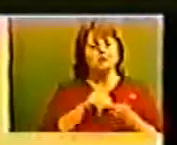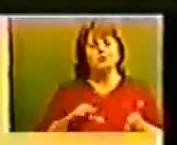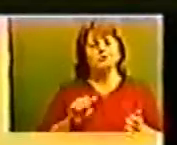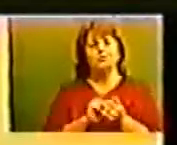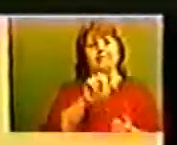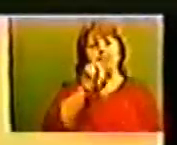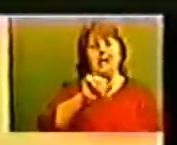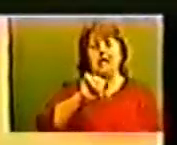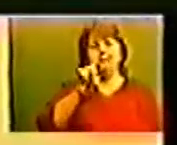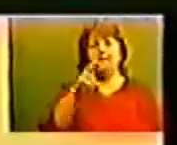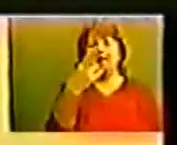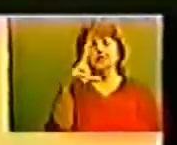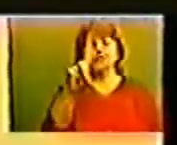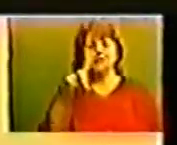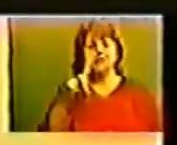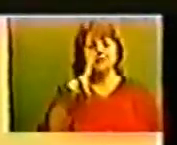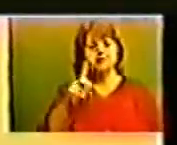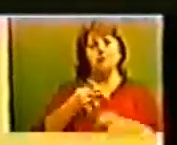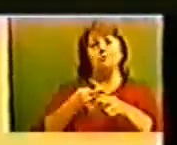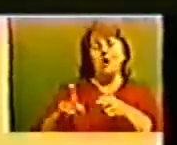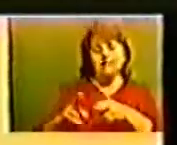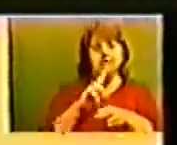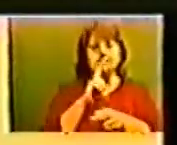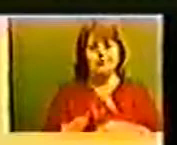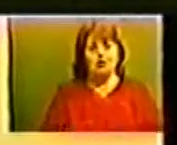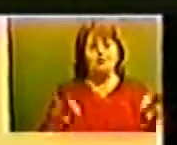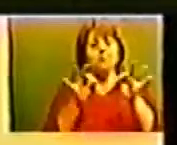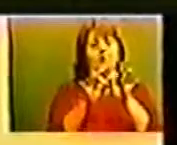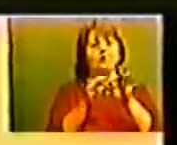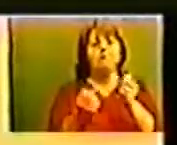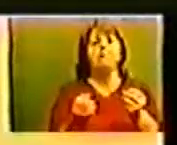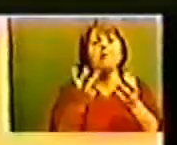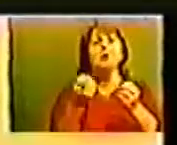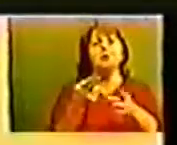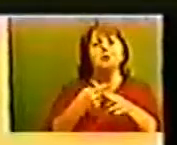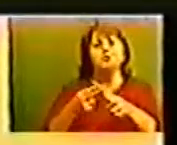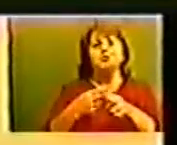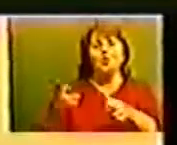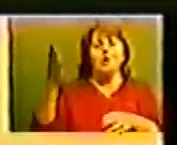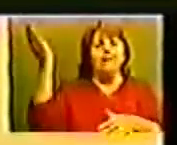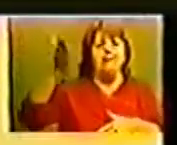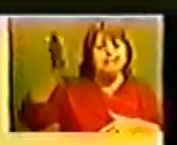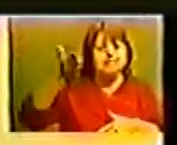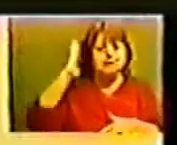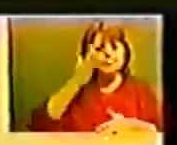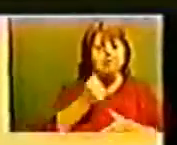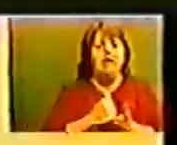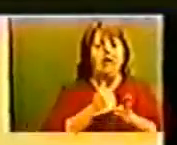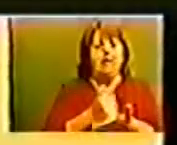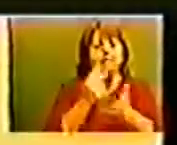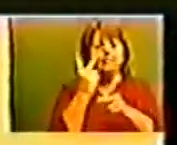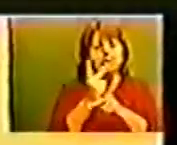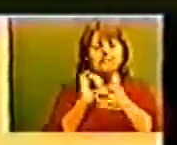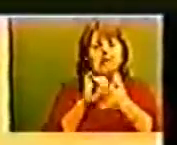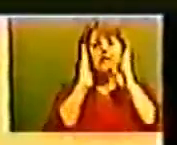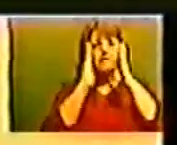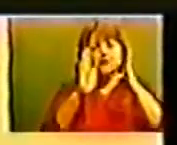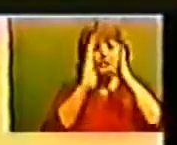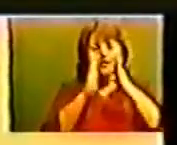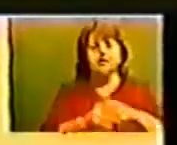ADHD. Brevity is very important. Multiple short lessons are going to help keep the child's